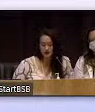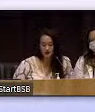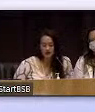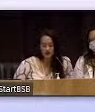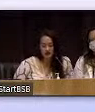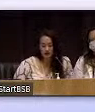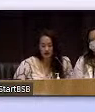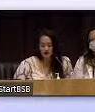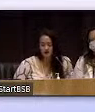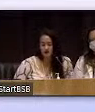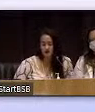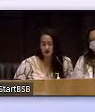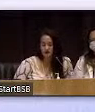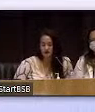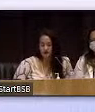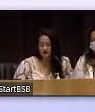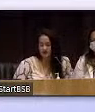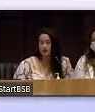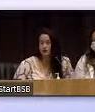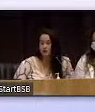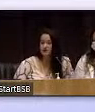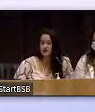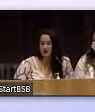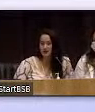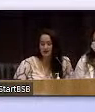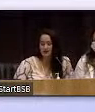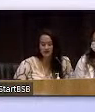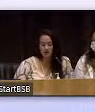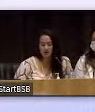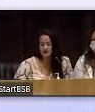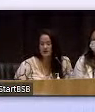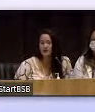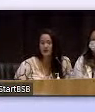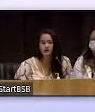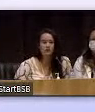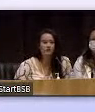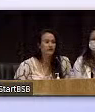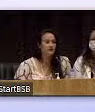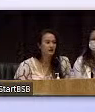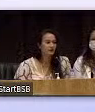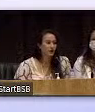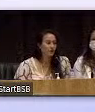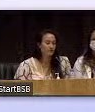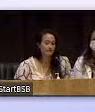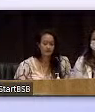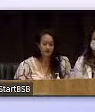through the Research Innovation